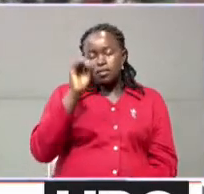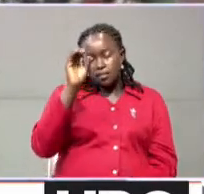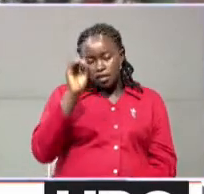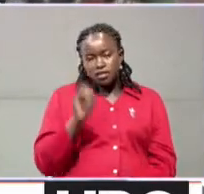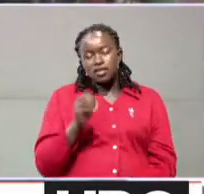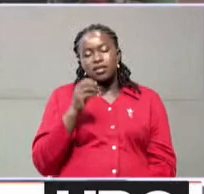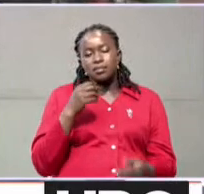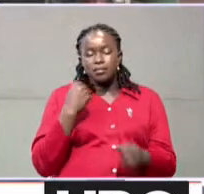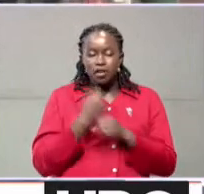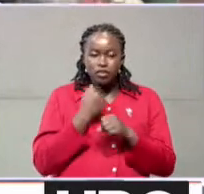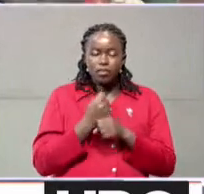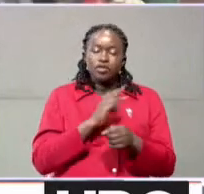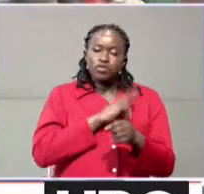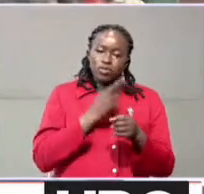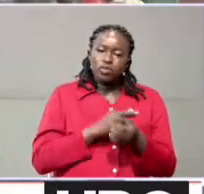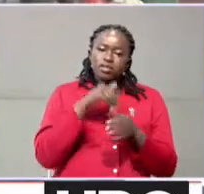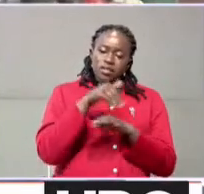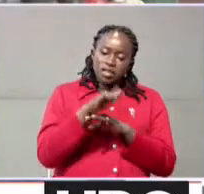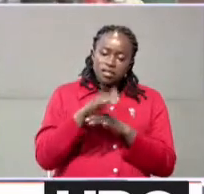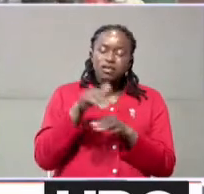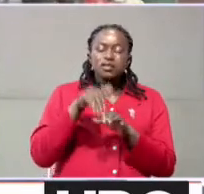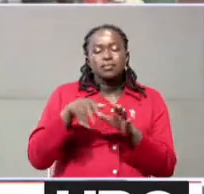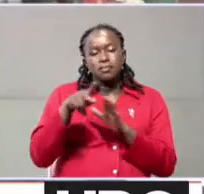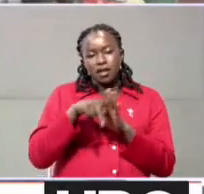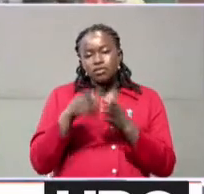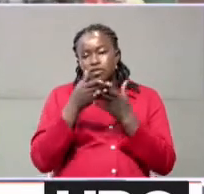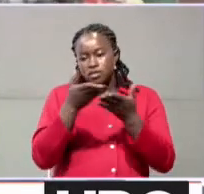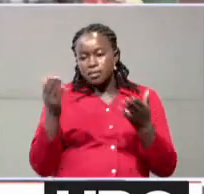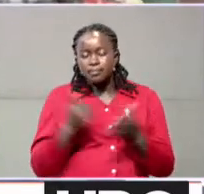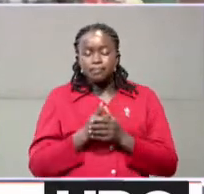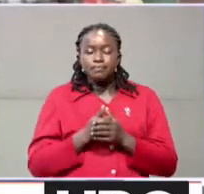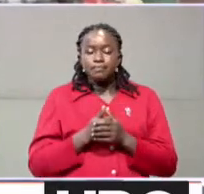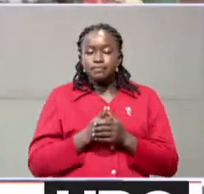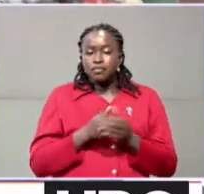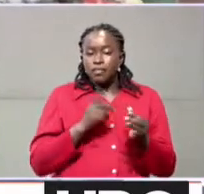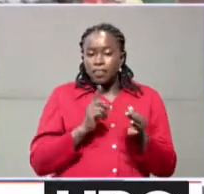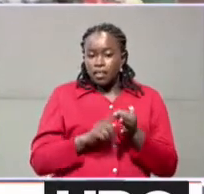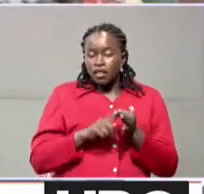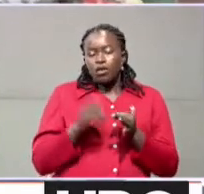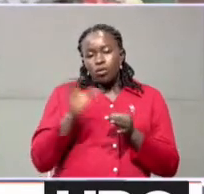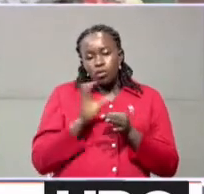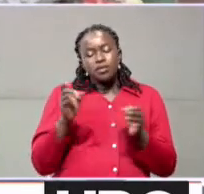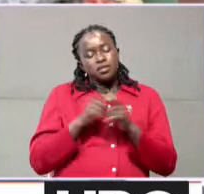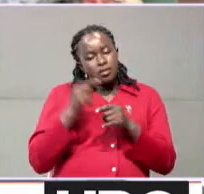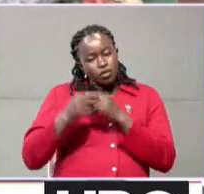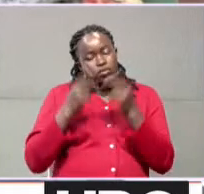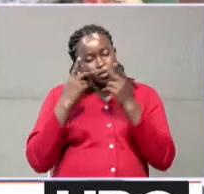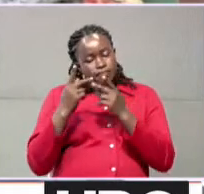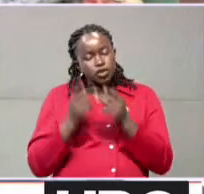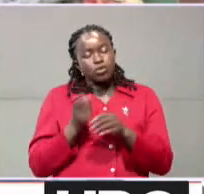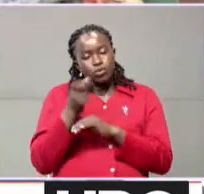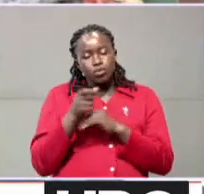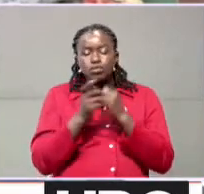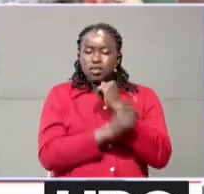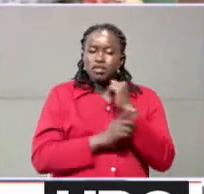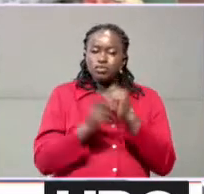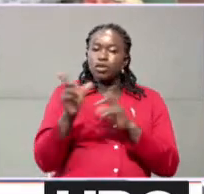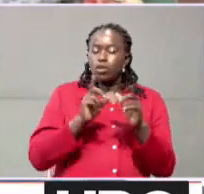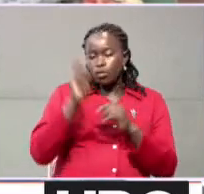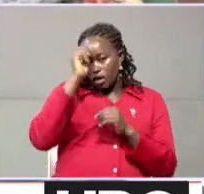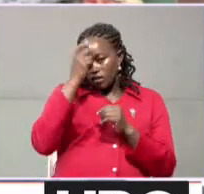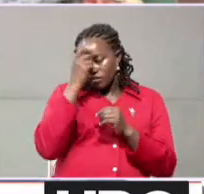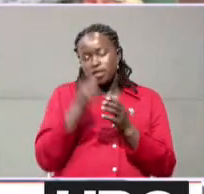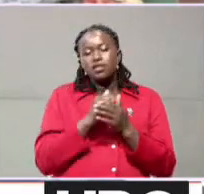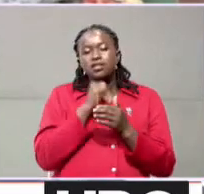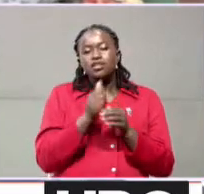resources dispersed across the parishes number three the committee further observed today gulu district local government did